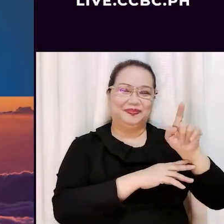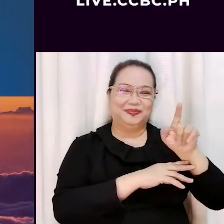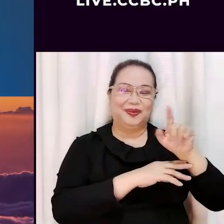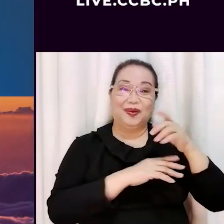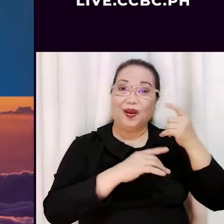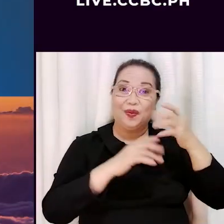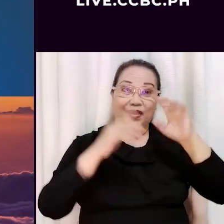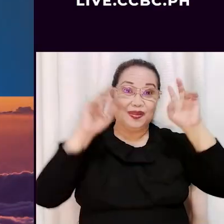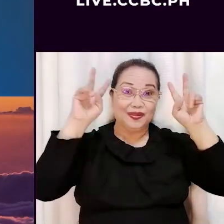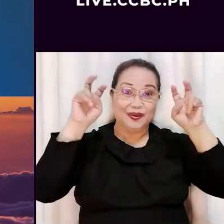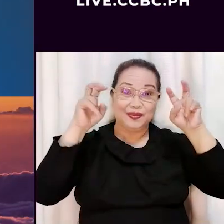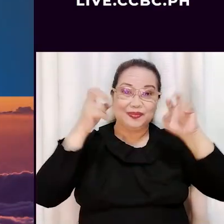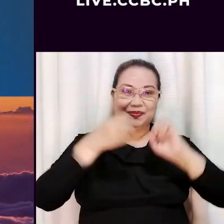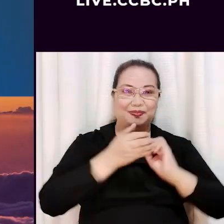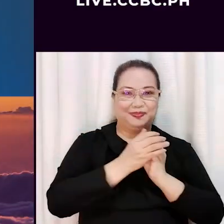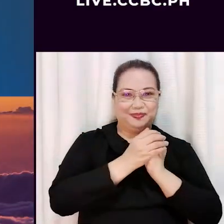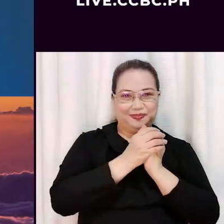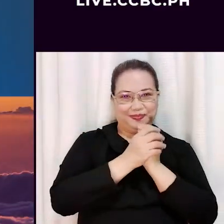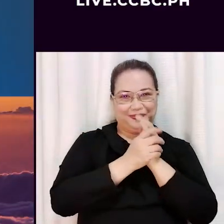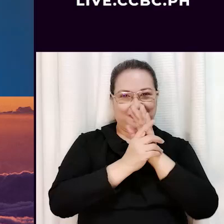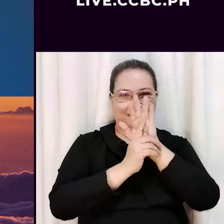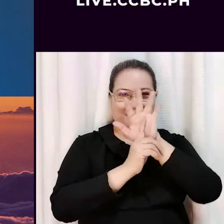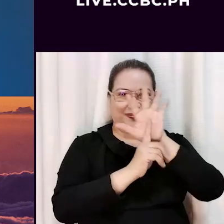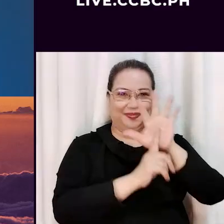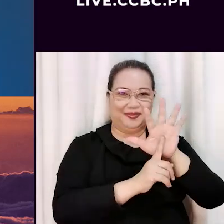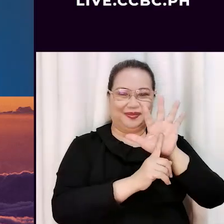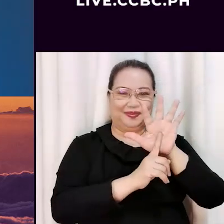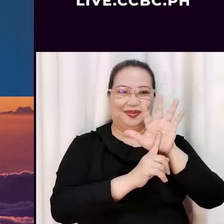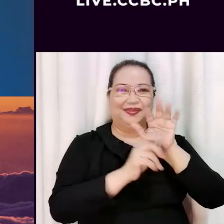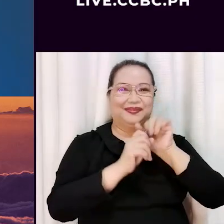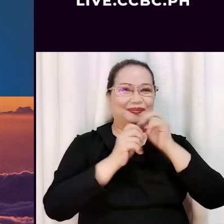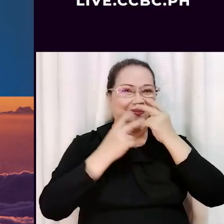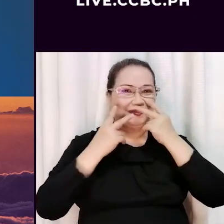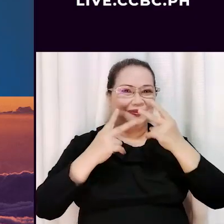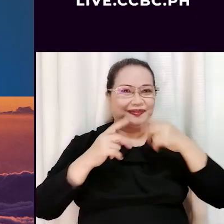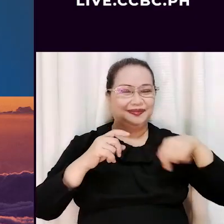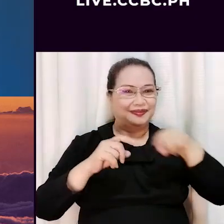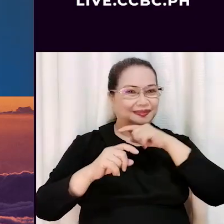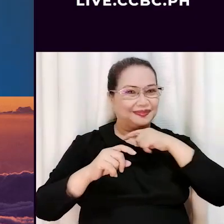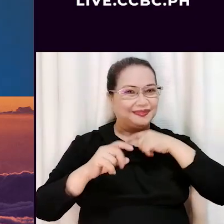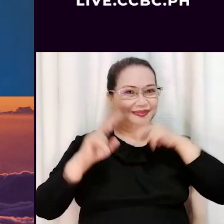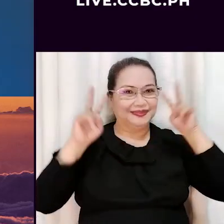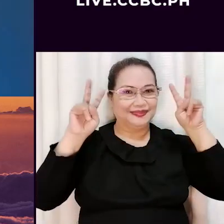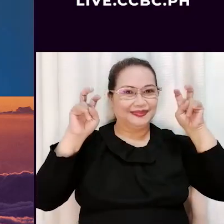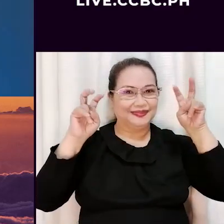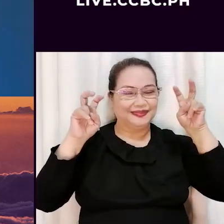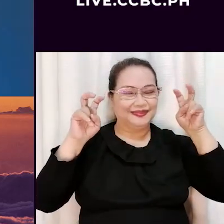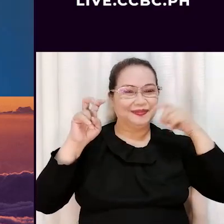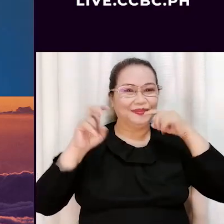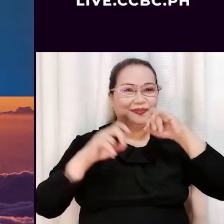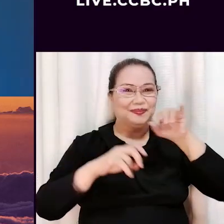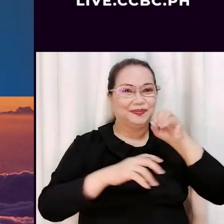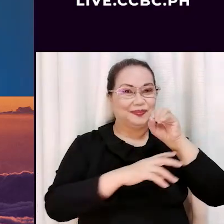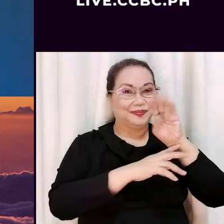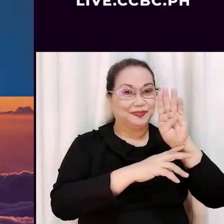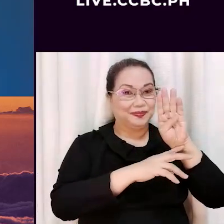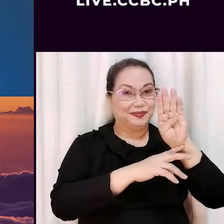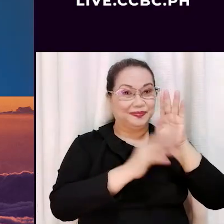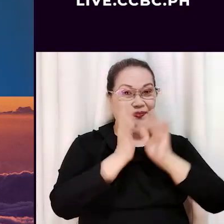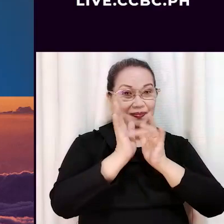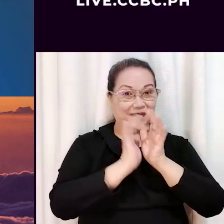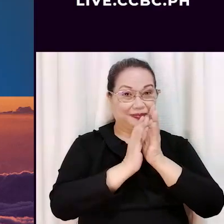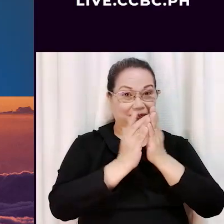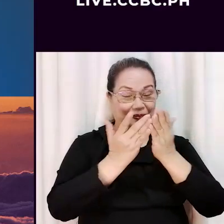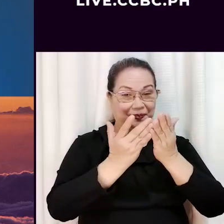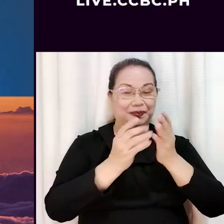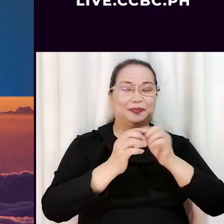Wow. I'm so excited about this. And as we saw our theme verse from Job, when he said, when